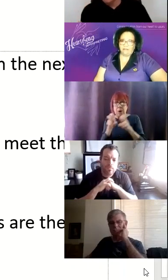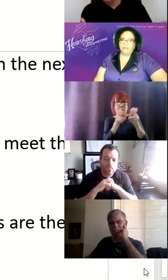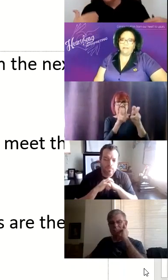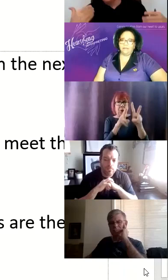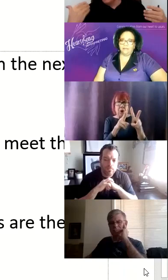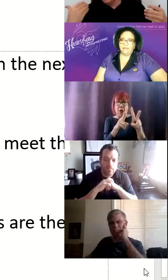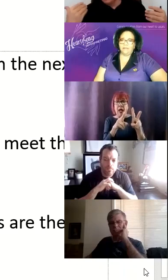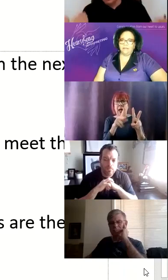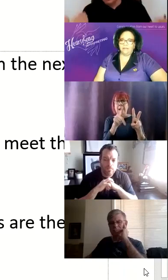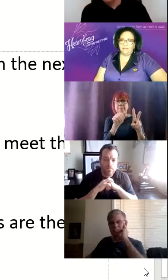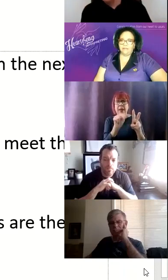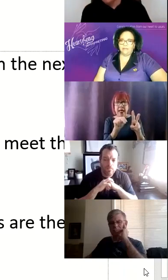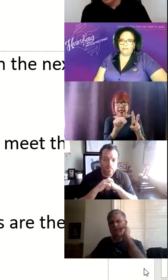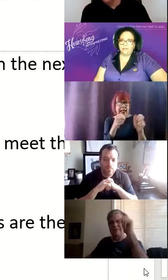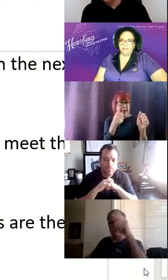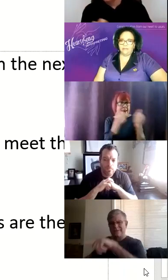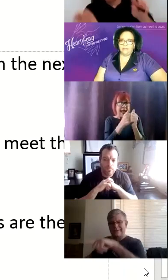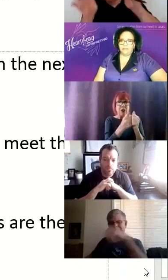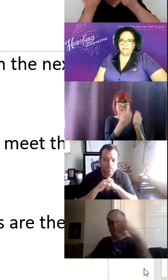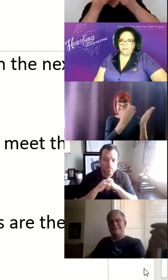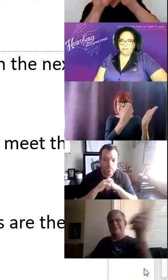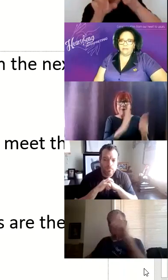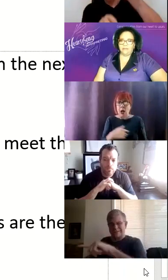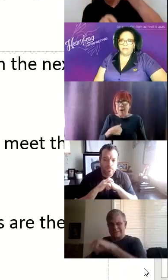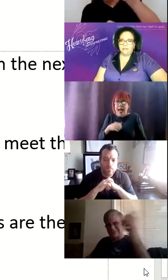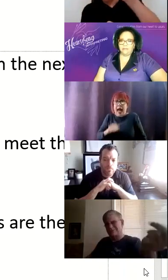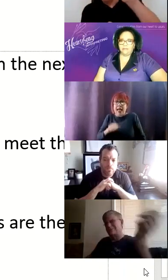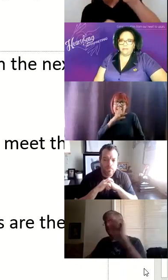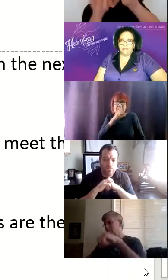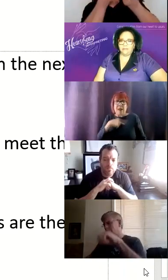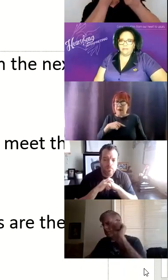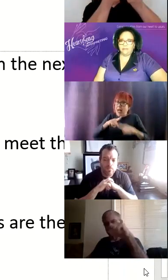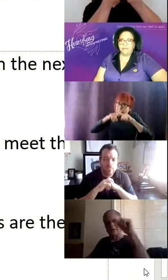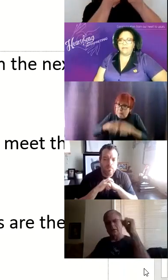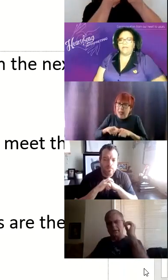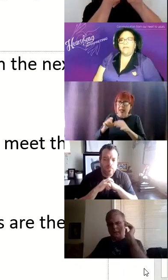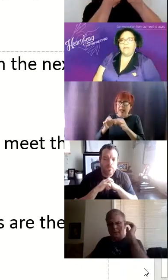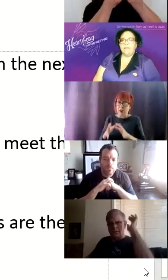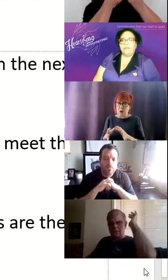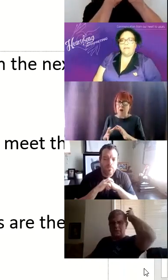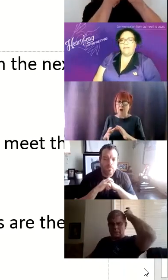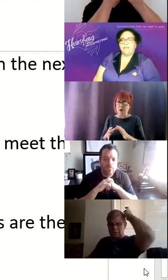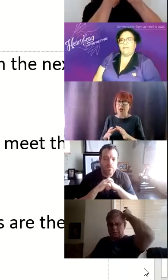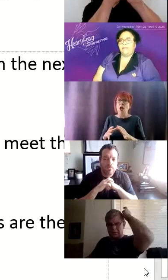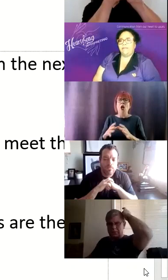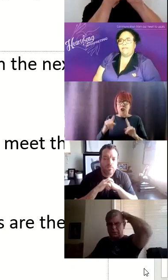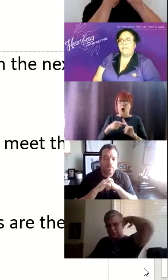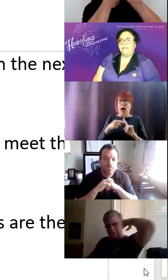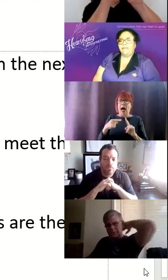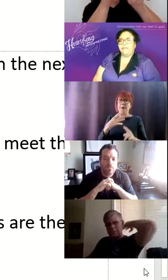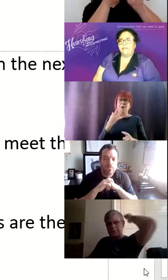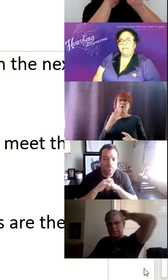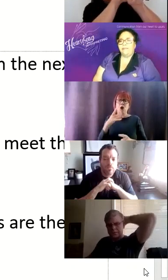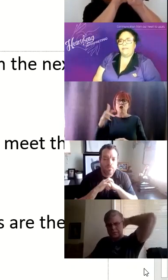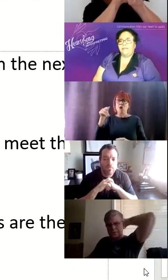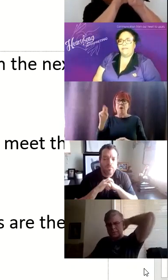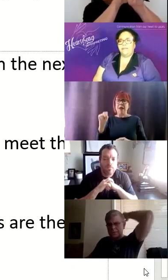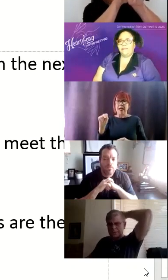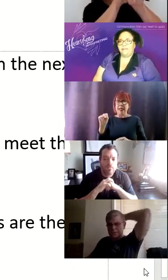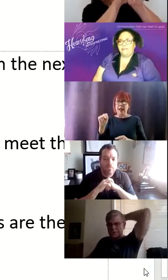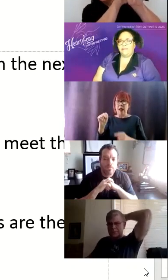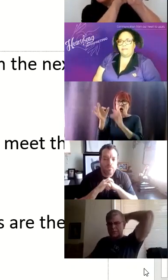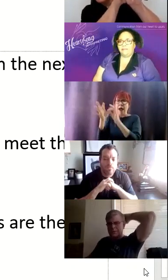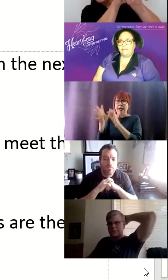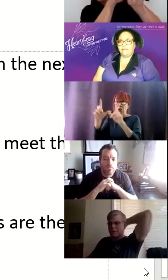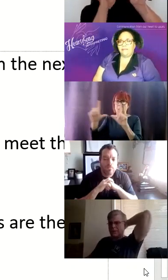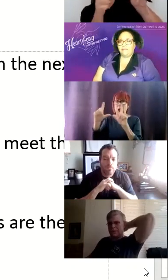speak verbally, but I very much rely on the interpreters. And so whoever's speaking, I like to pin the interpreter right next to them so I can read the